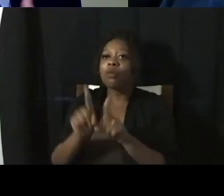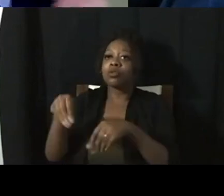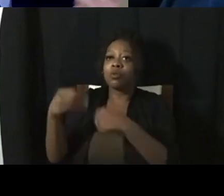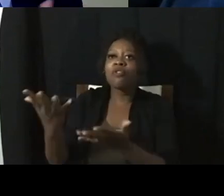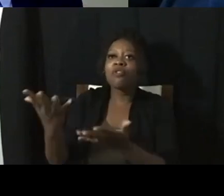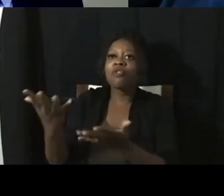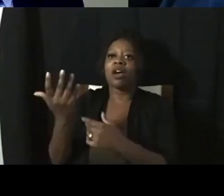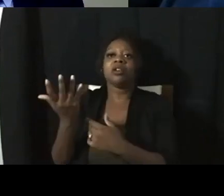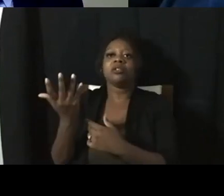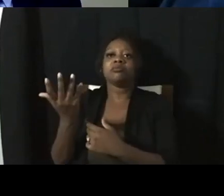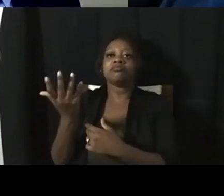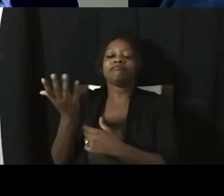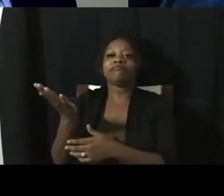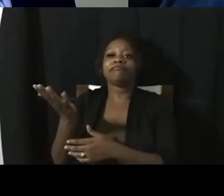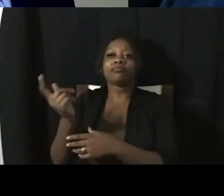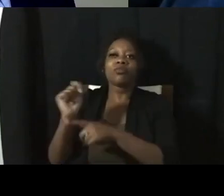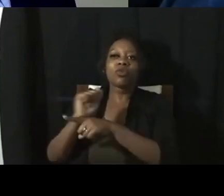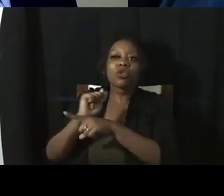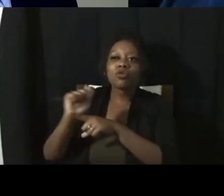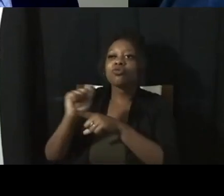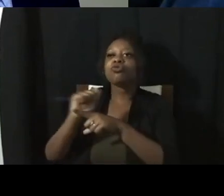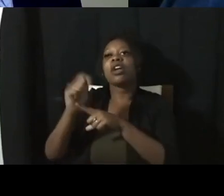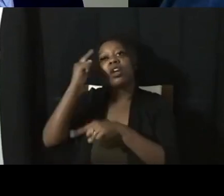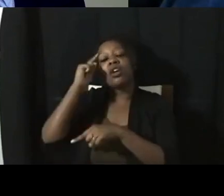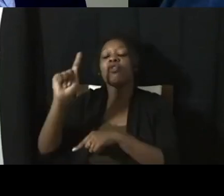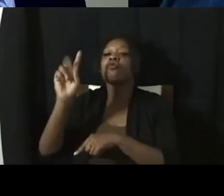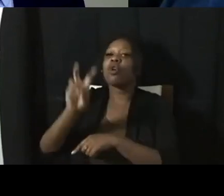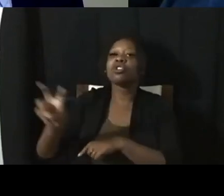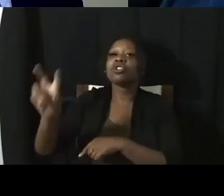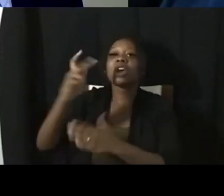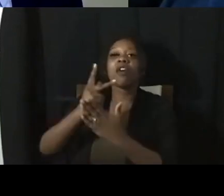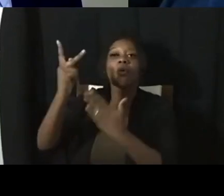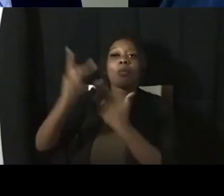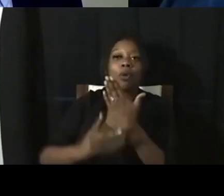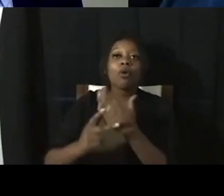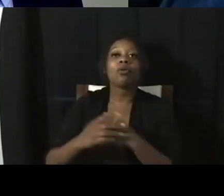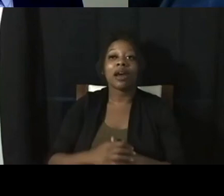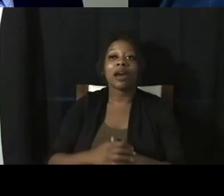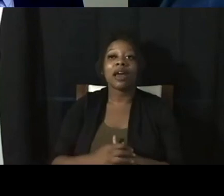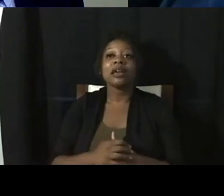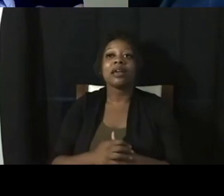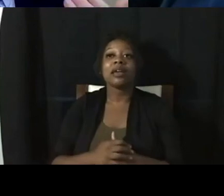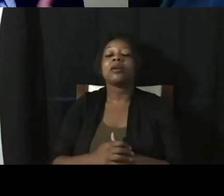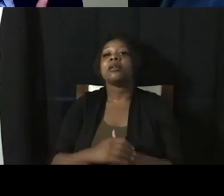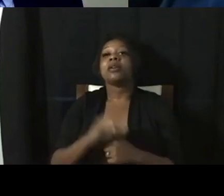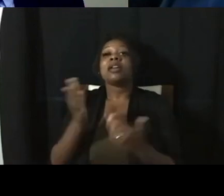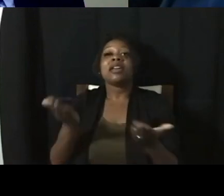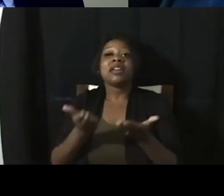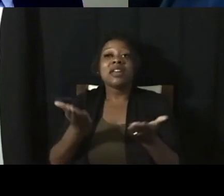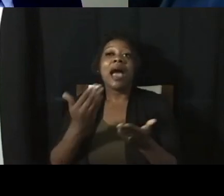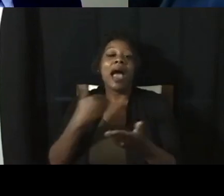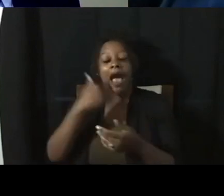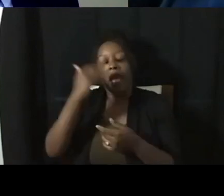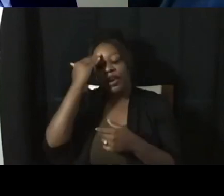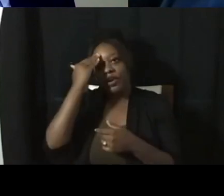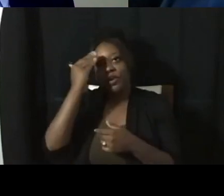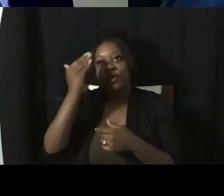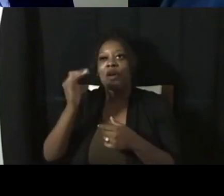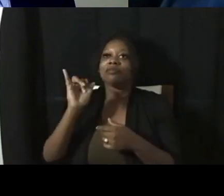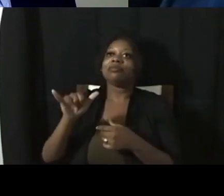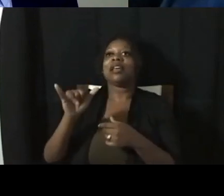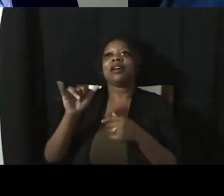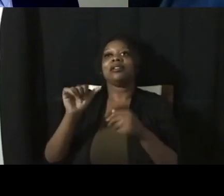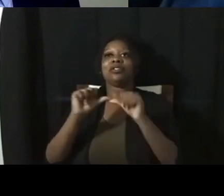that are working in the tribal programs. And CSA VR, I know that the Association for VR